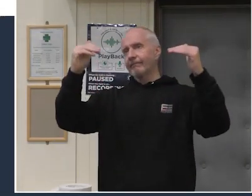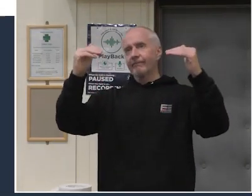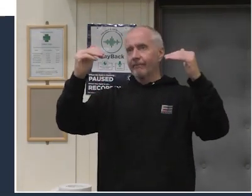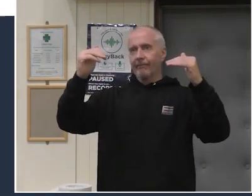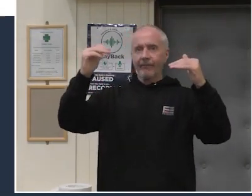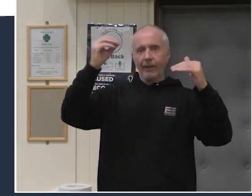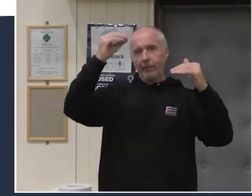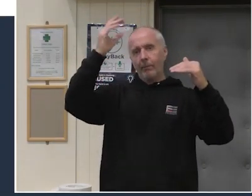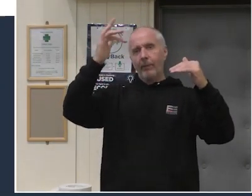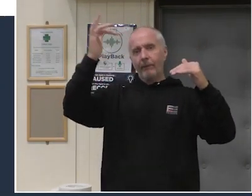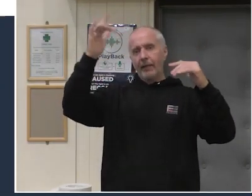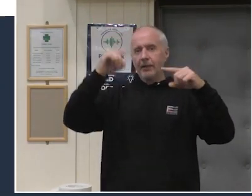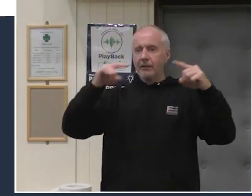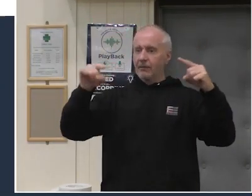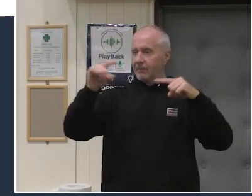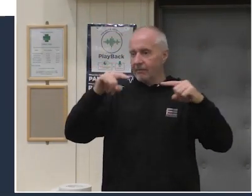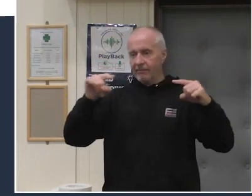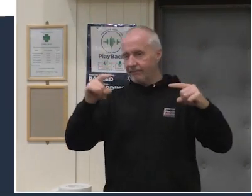argue about who gets what money.